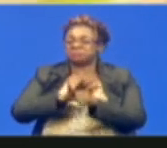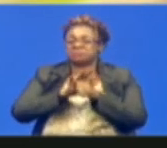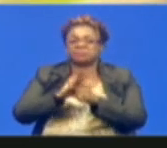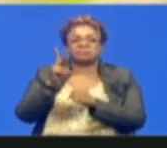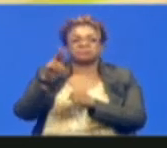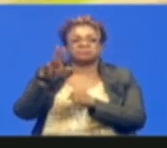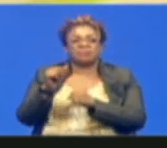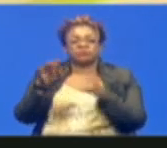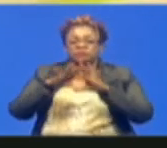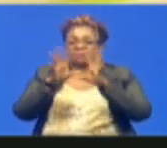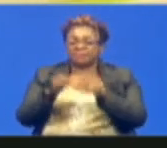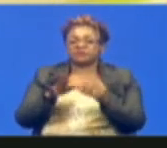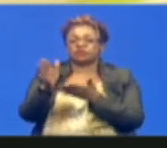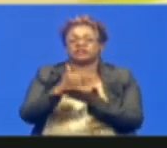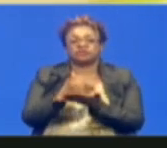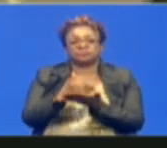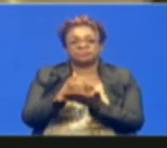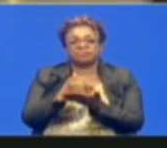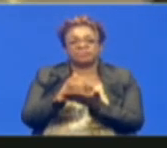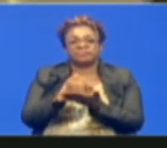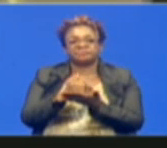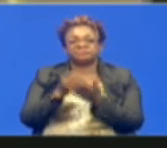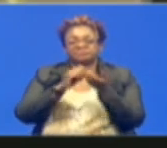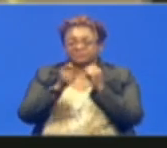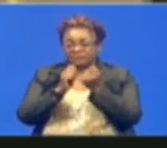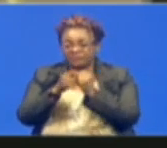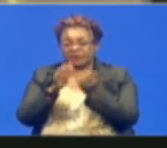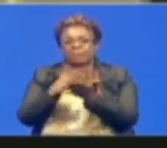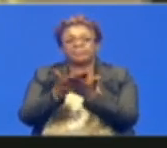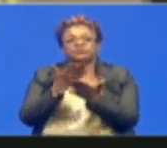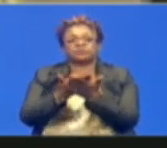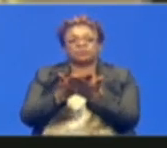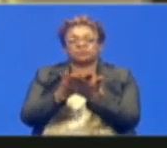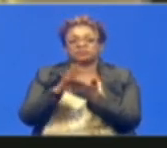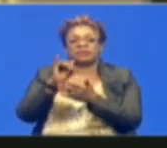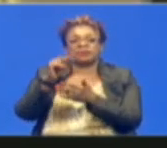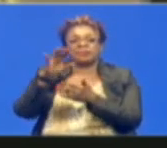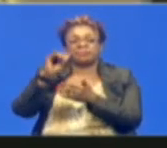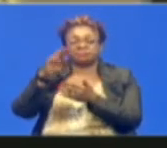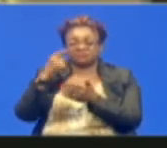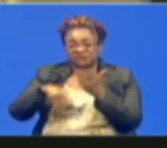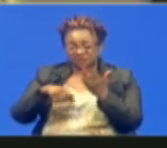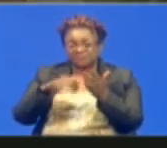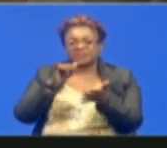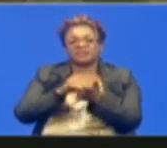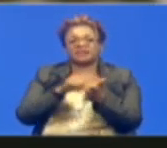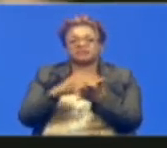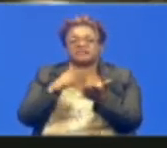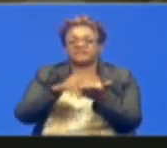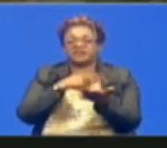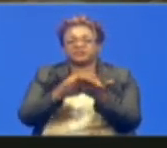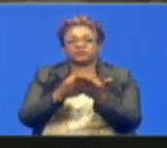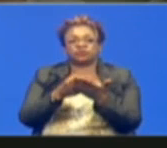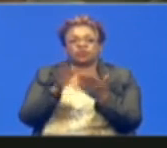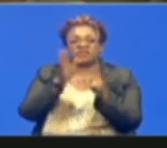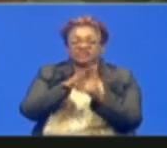to ramp up its collection. There are changes that have been proposed to the Income Tax Act that have, however, failed to convince some